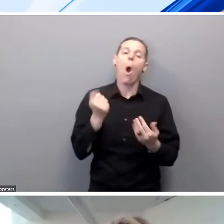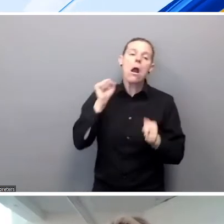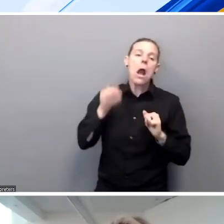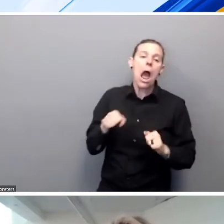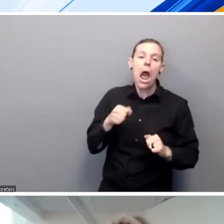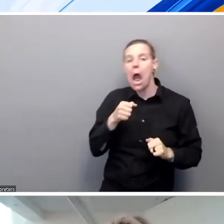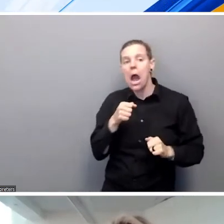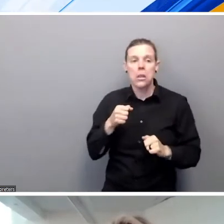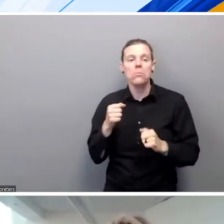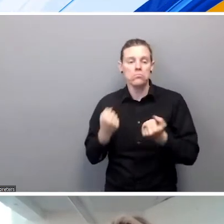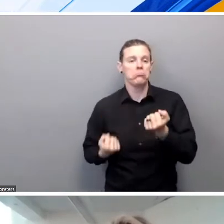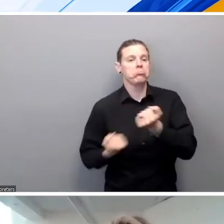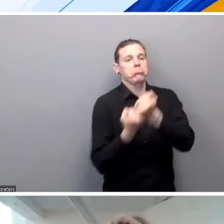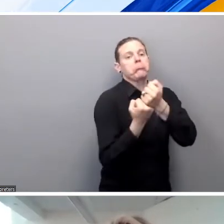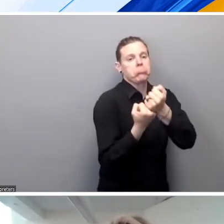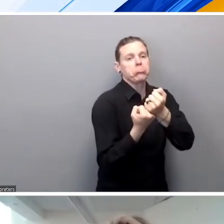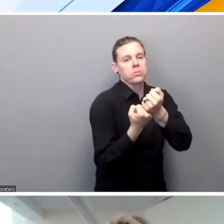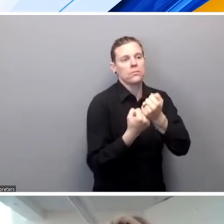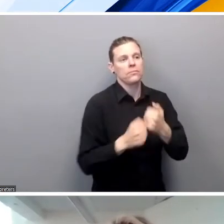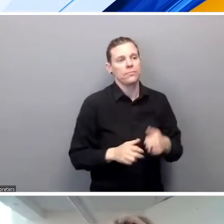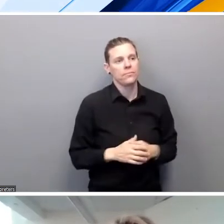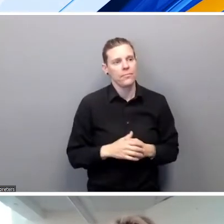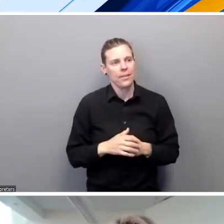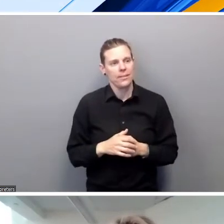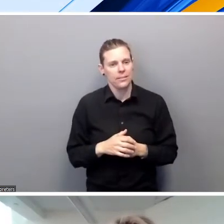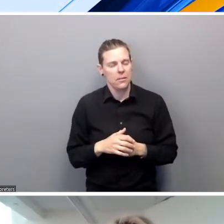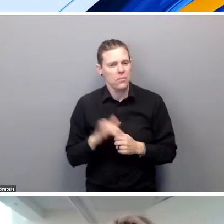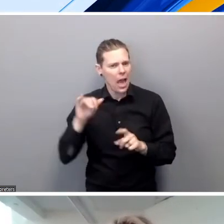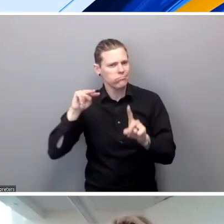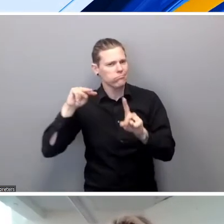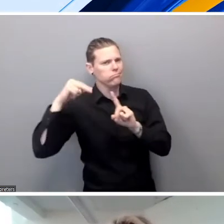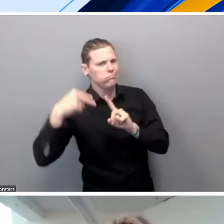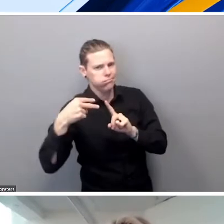incentivized perspective than a mandate perspective.